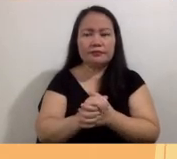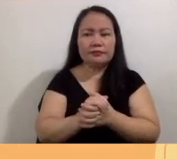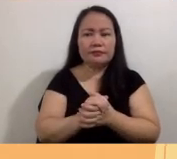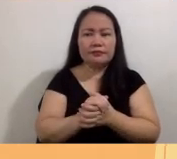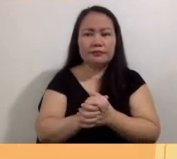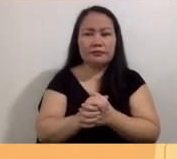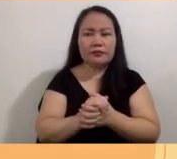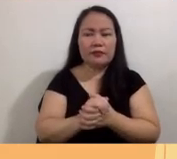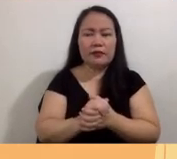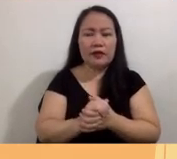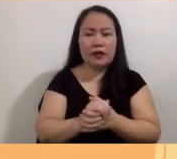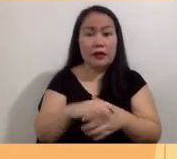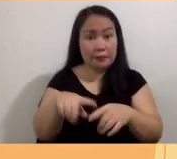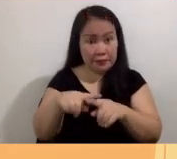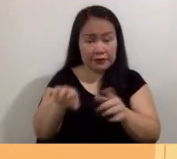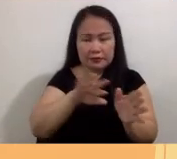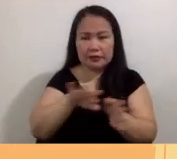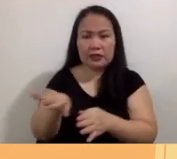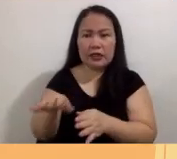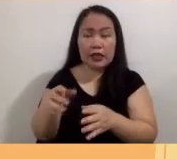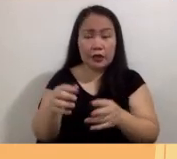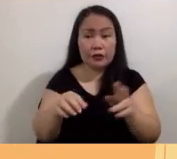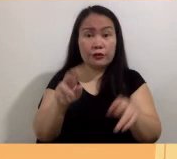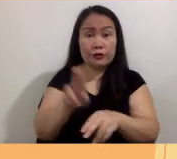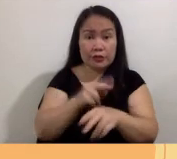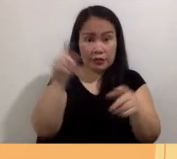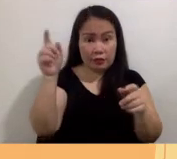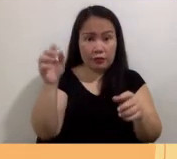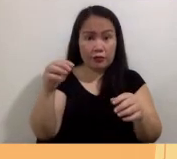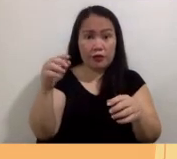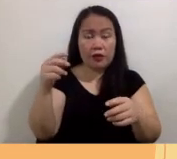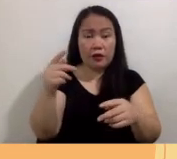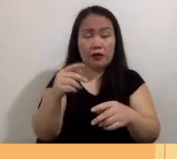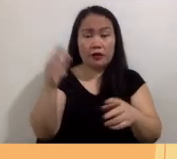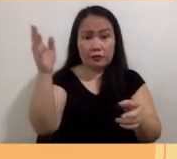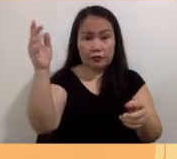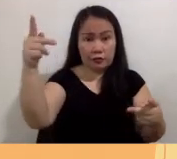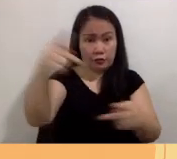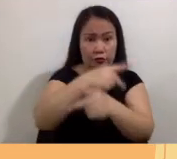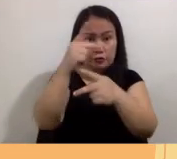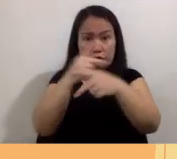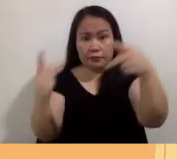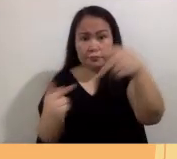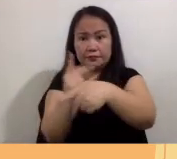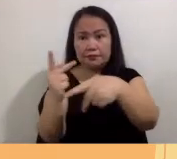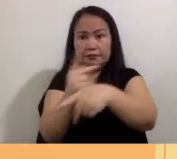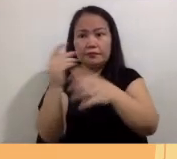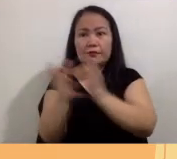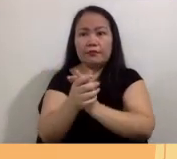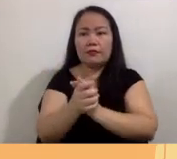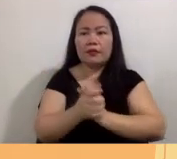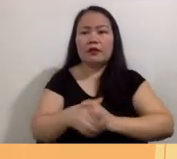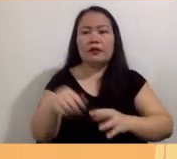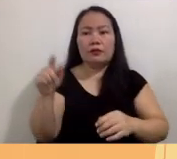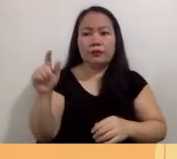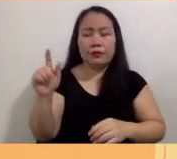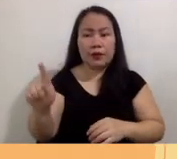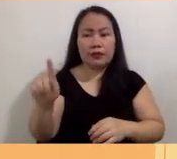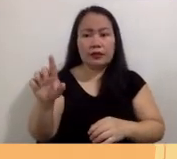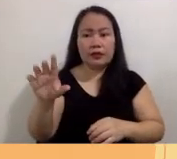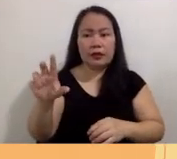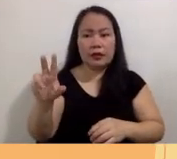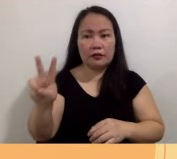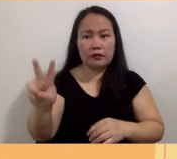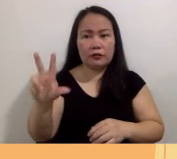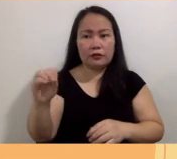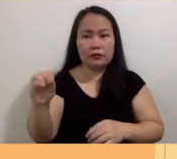using the LCD. Alright? So, ito, 120R is equal to 80 times R plus 10. So, we will have